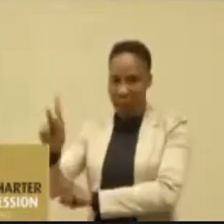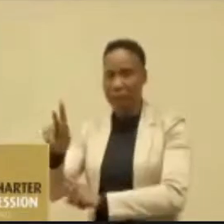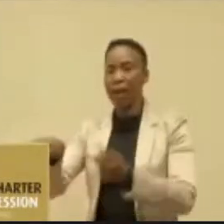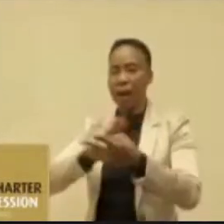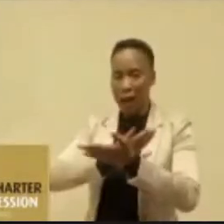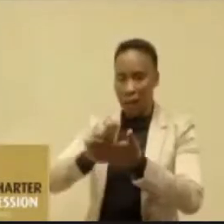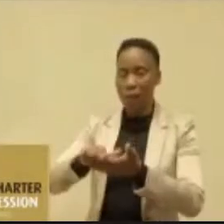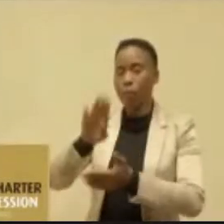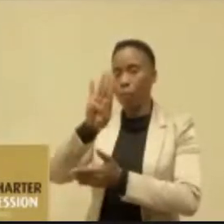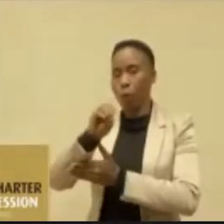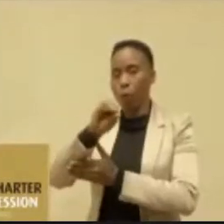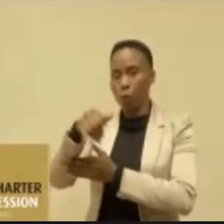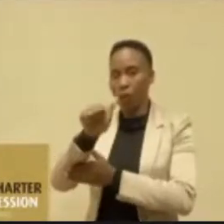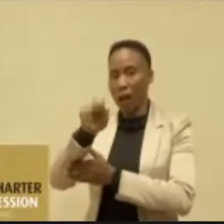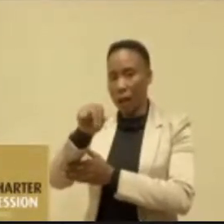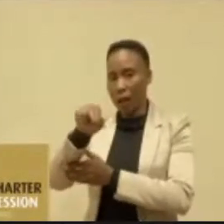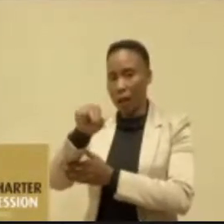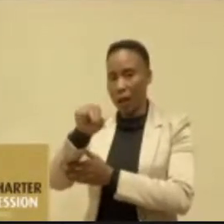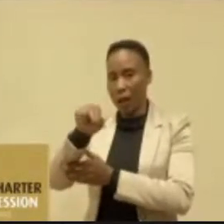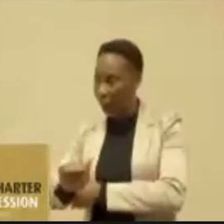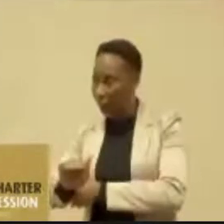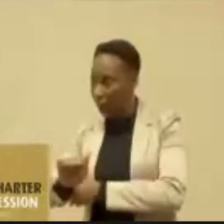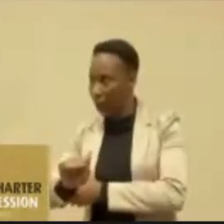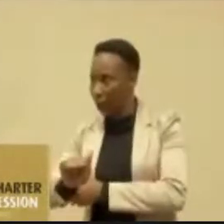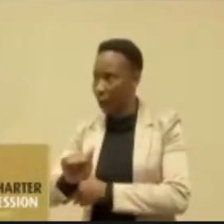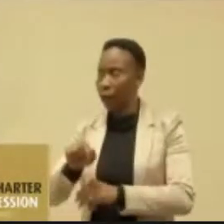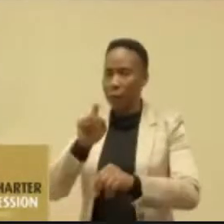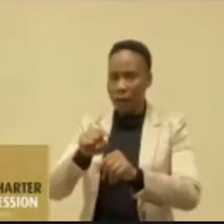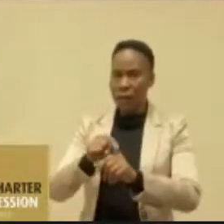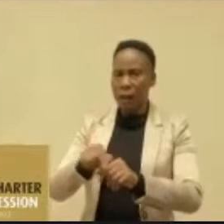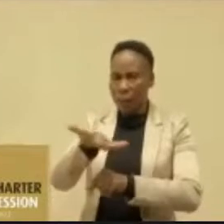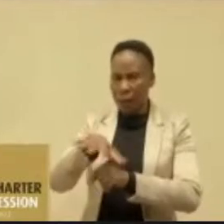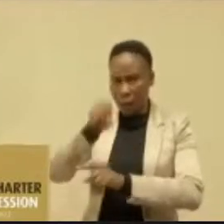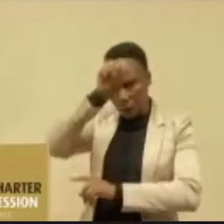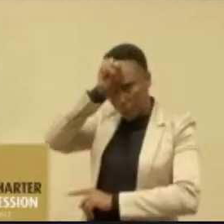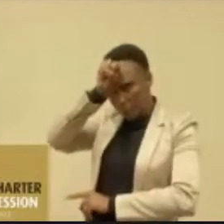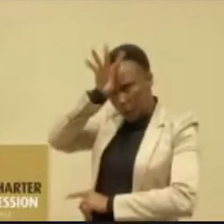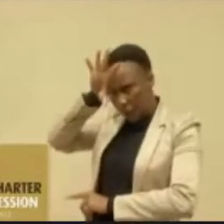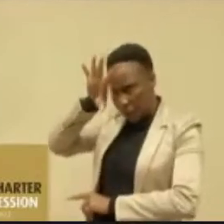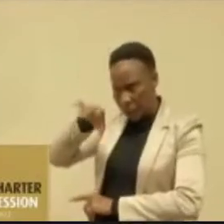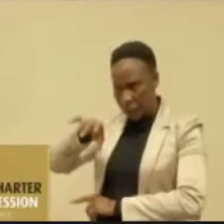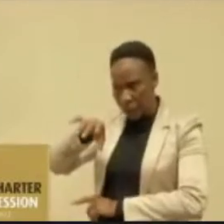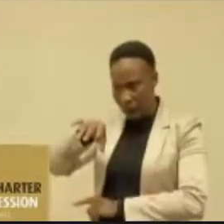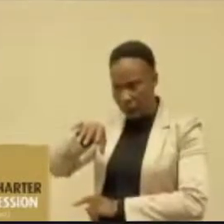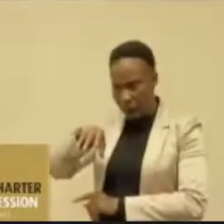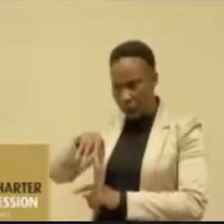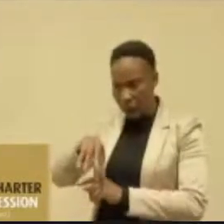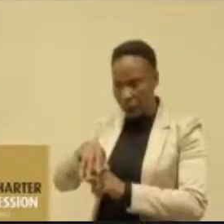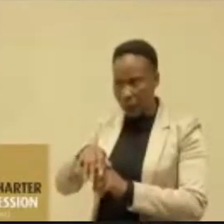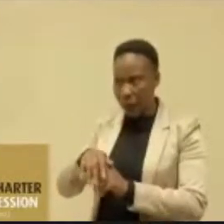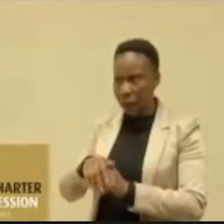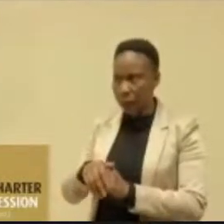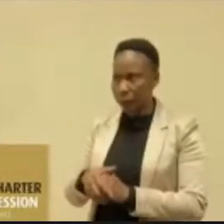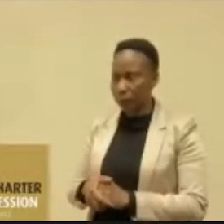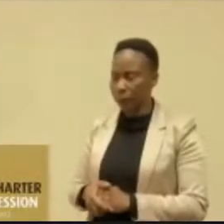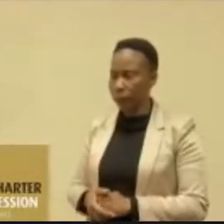mainly to replace mining which is non-renewable yeah